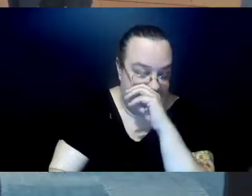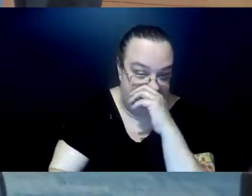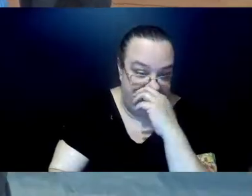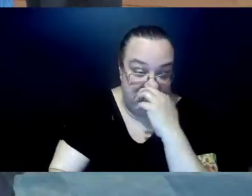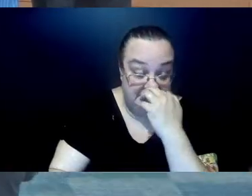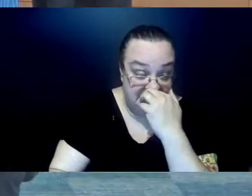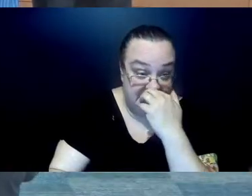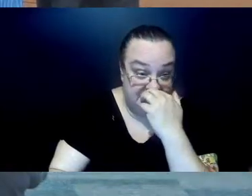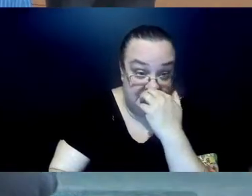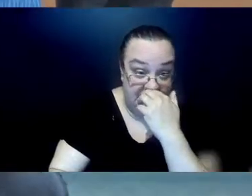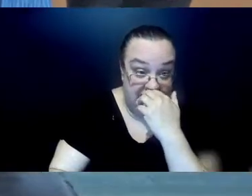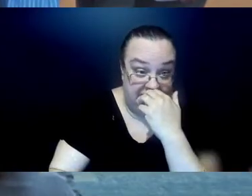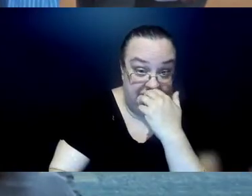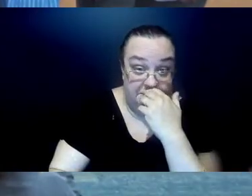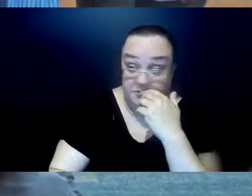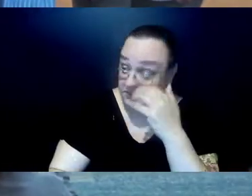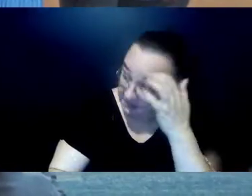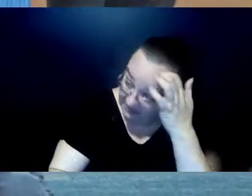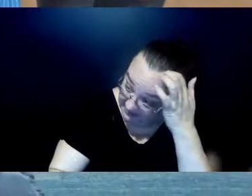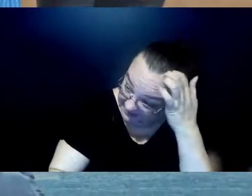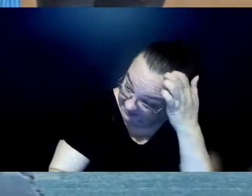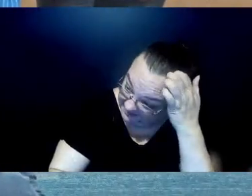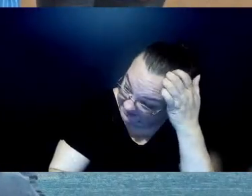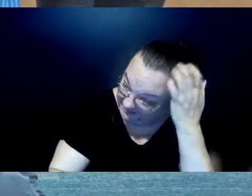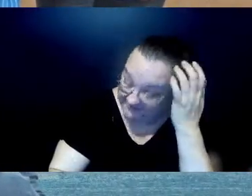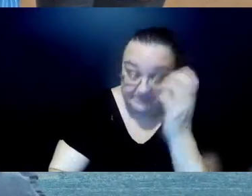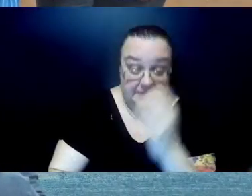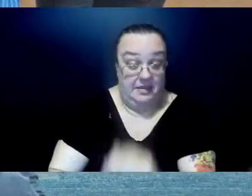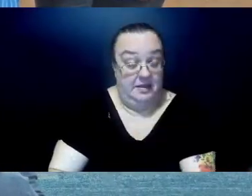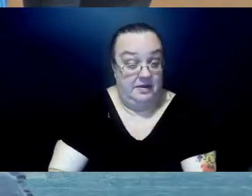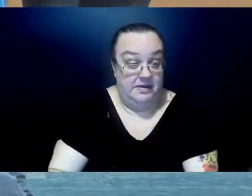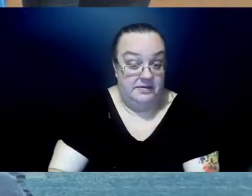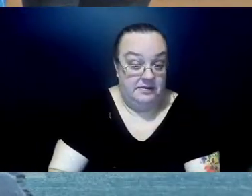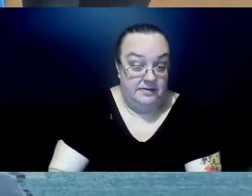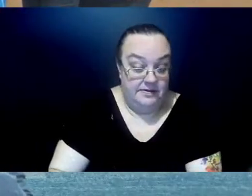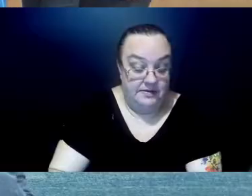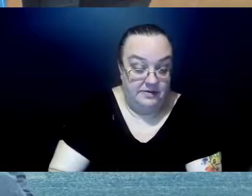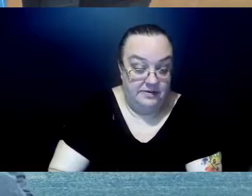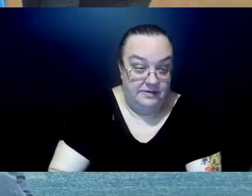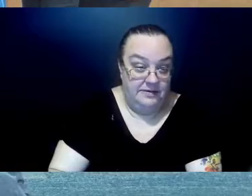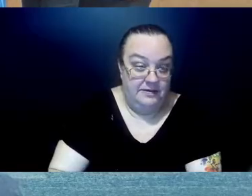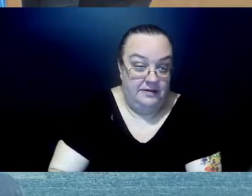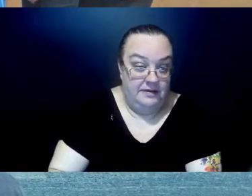All right, 1, 2, 3, and hold that, and 2,